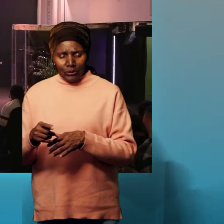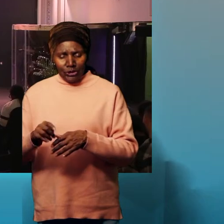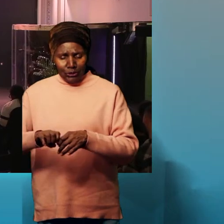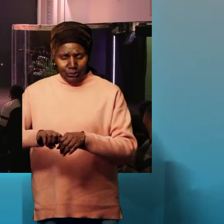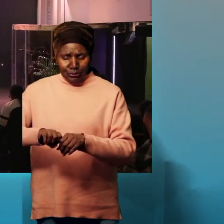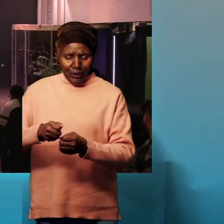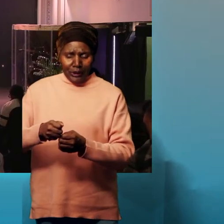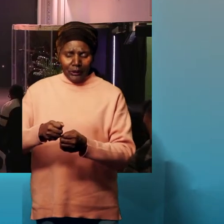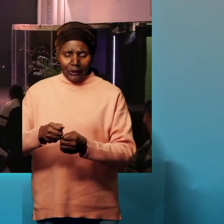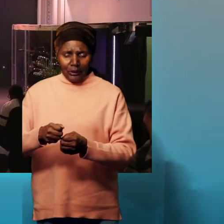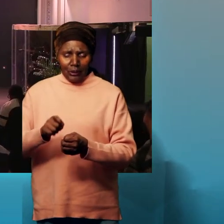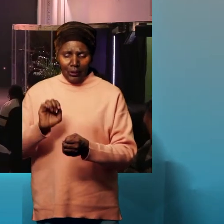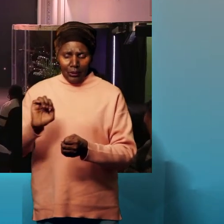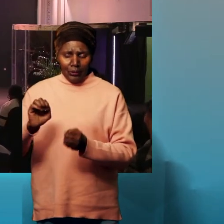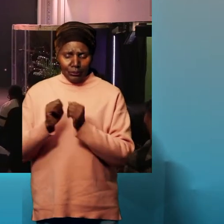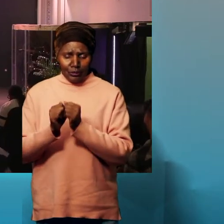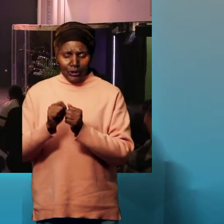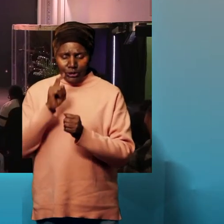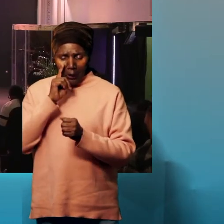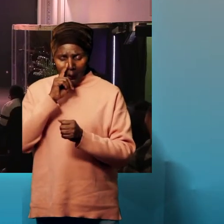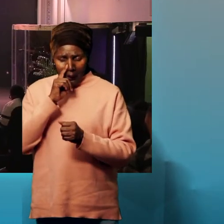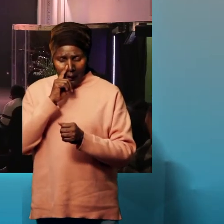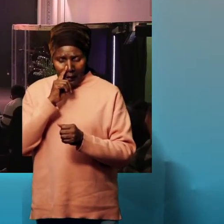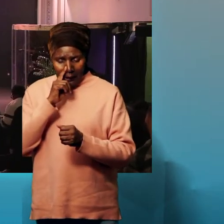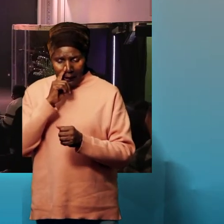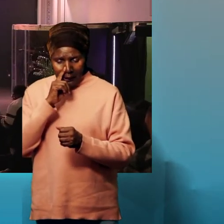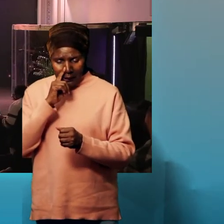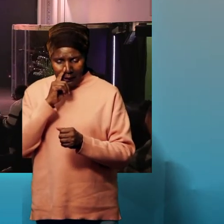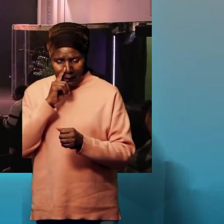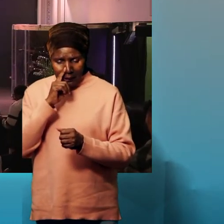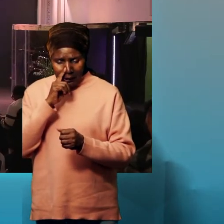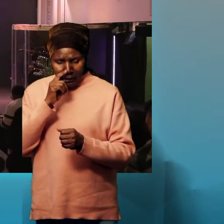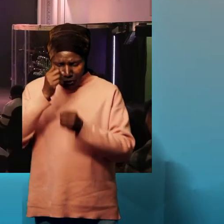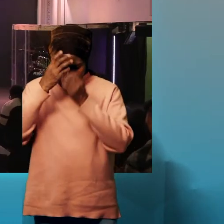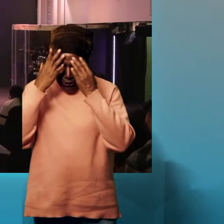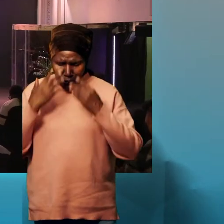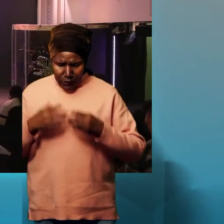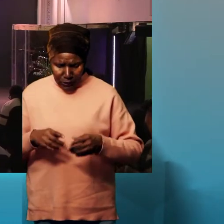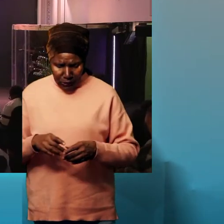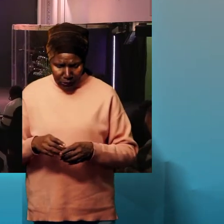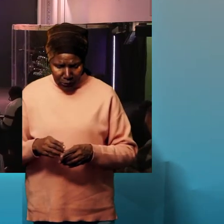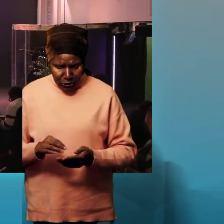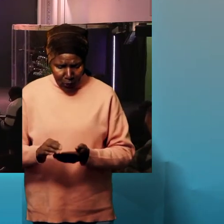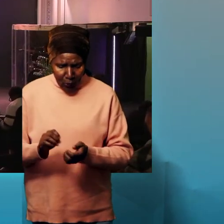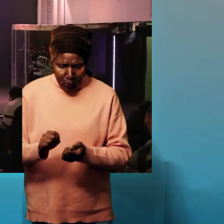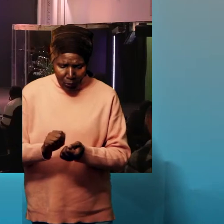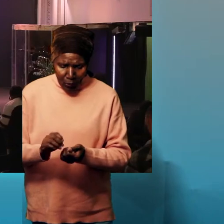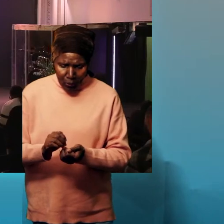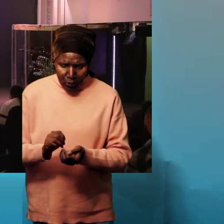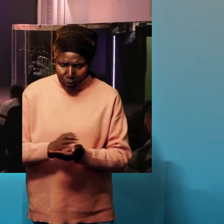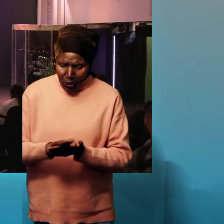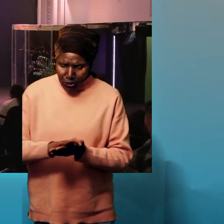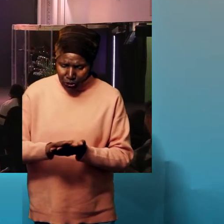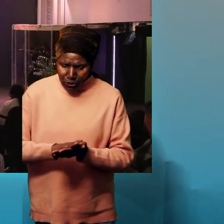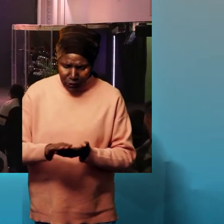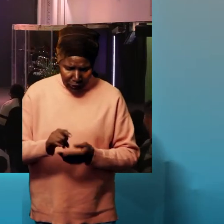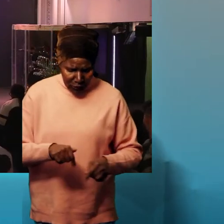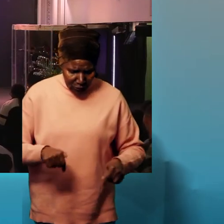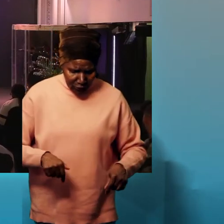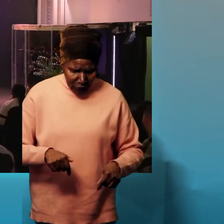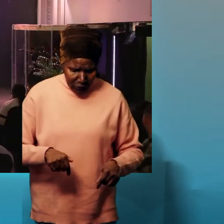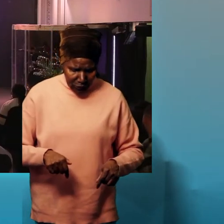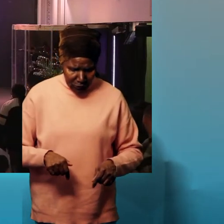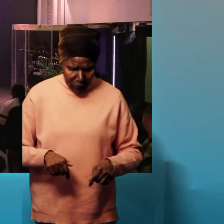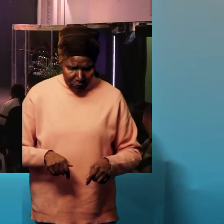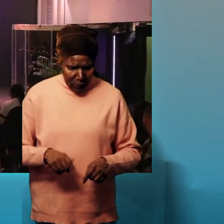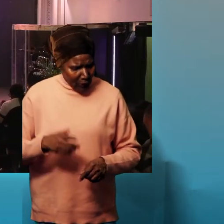before the feet of Jesus because she wanted to say to him, "I recognize who you are in my life. And because